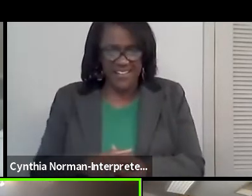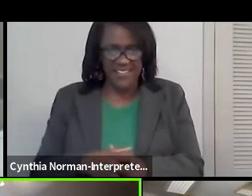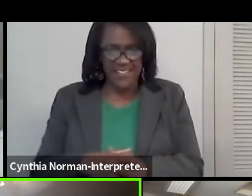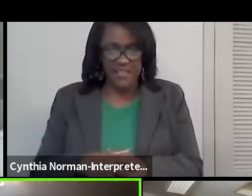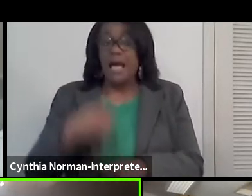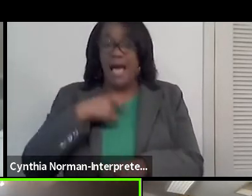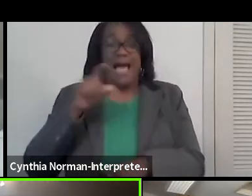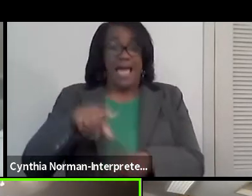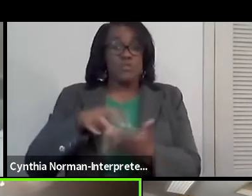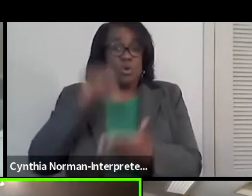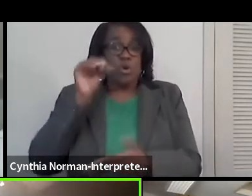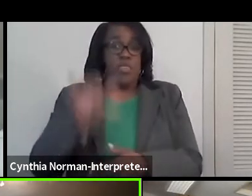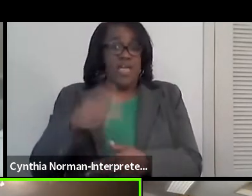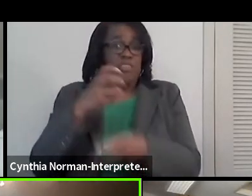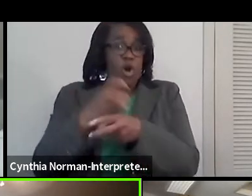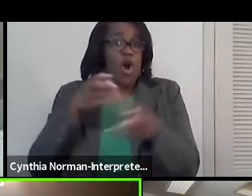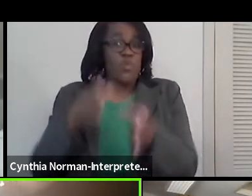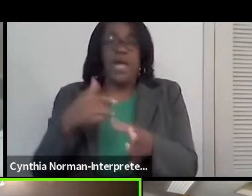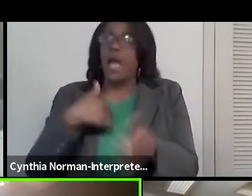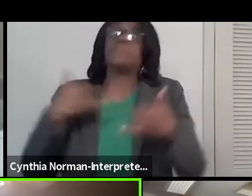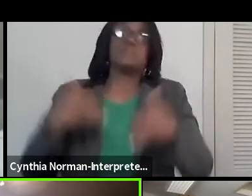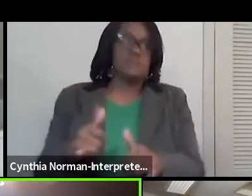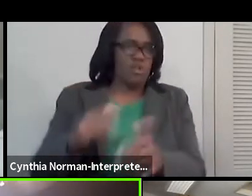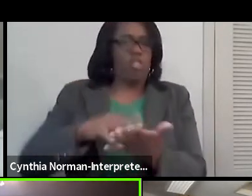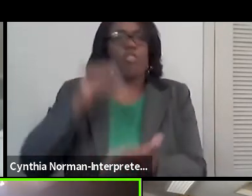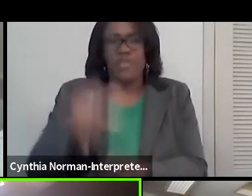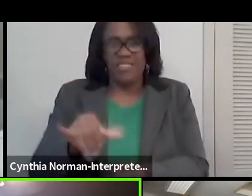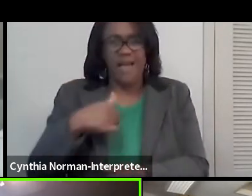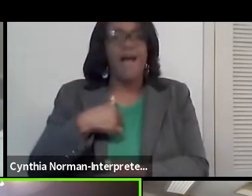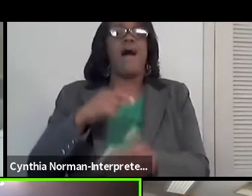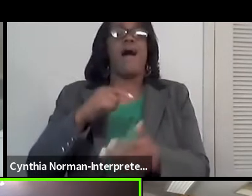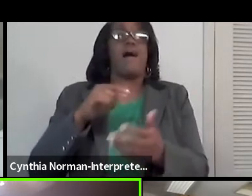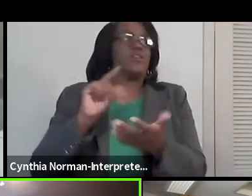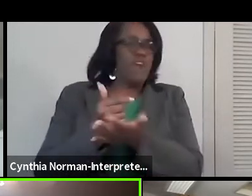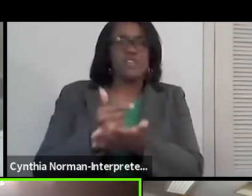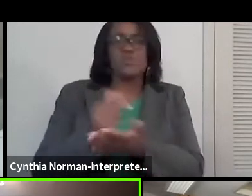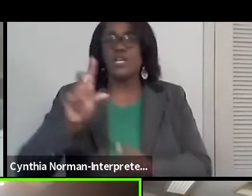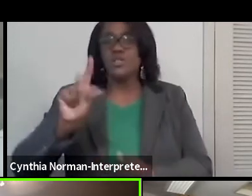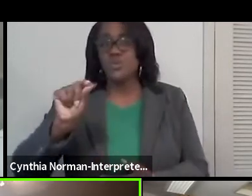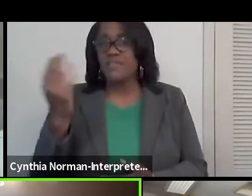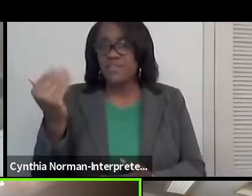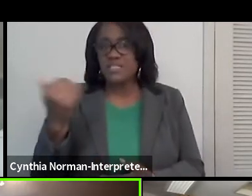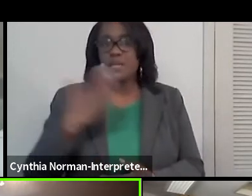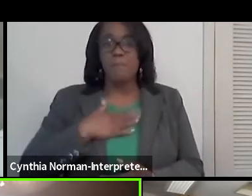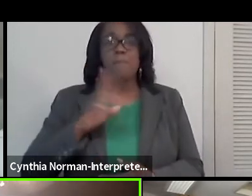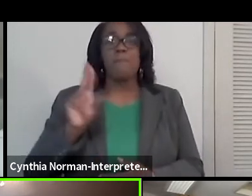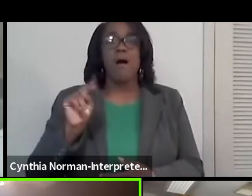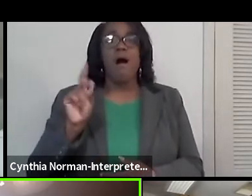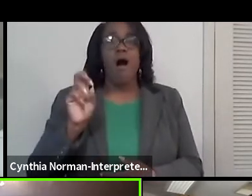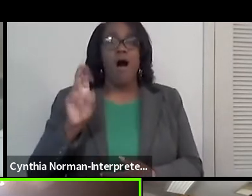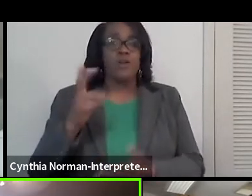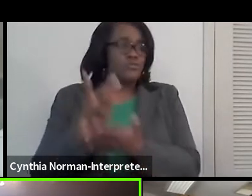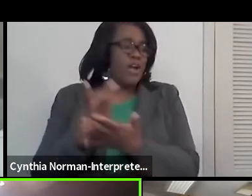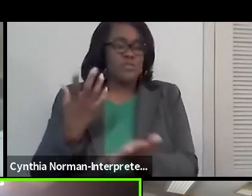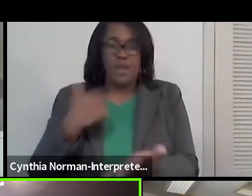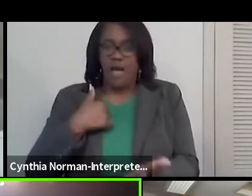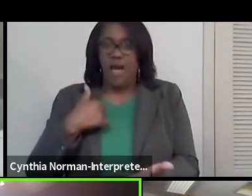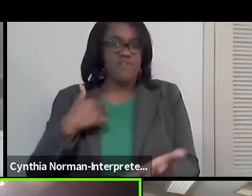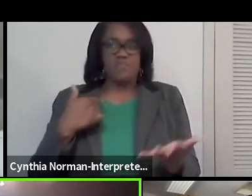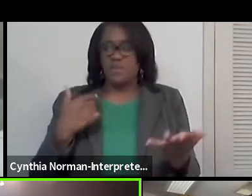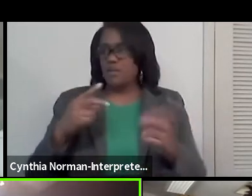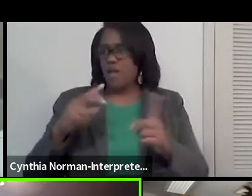learn that the hard way, and I am still learning that. I graduated in 2015 from my undergrad, and I had been